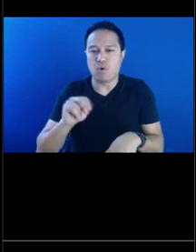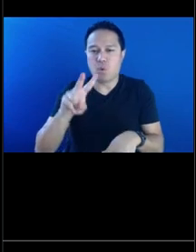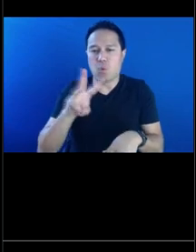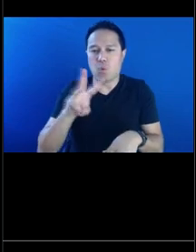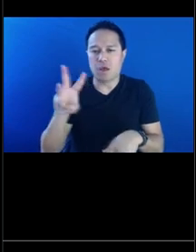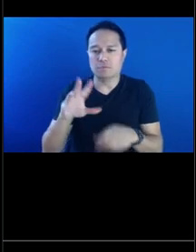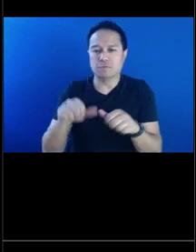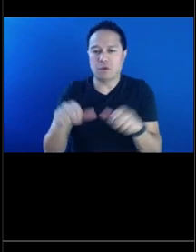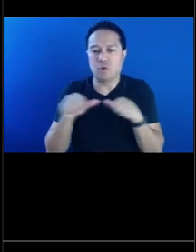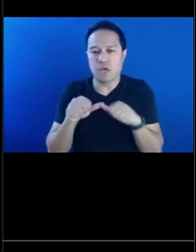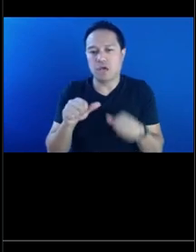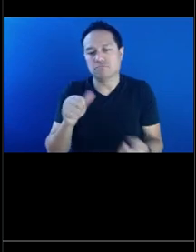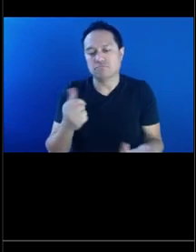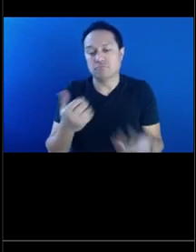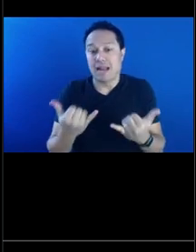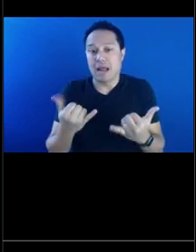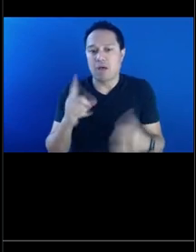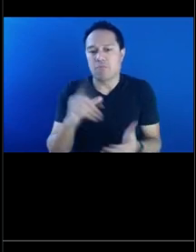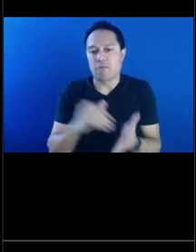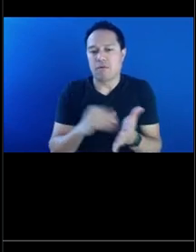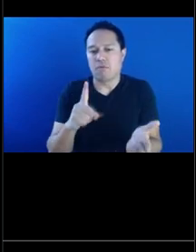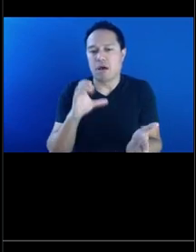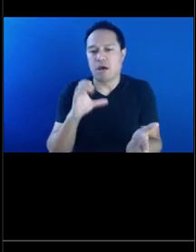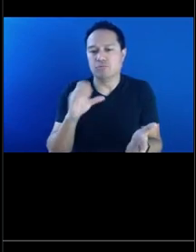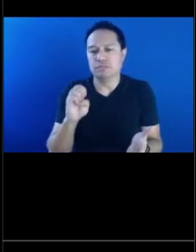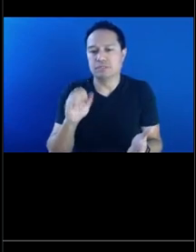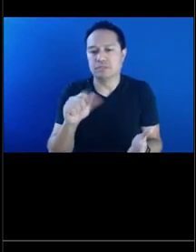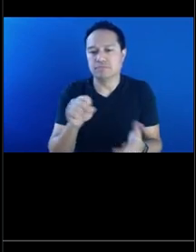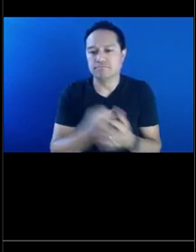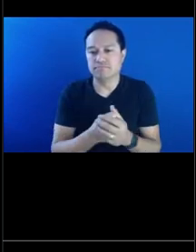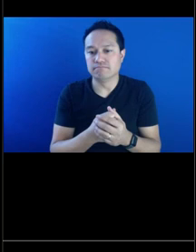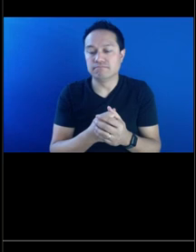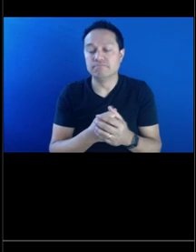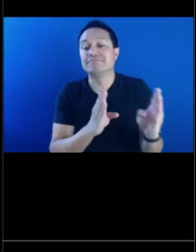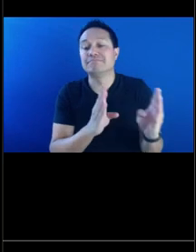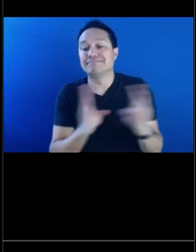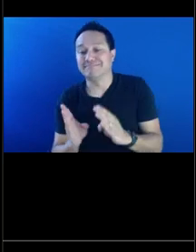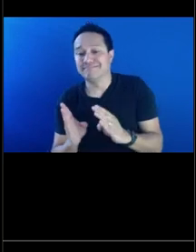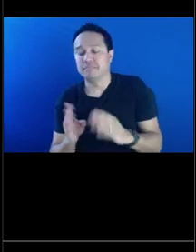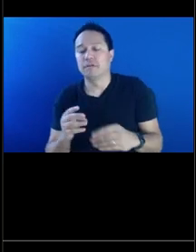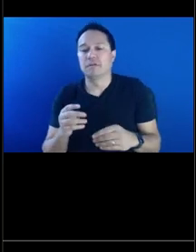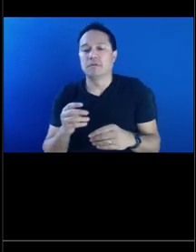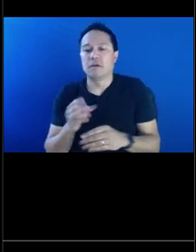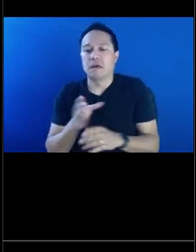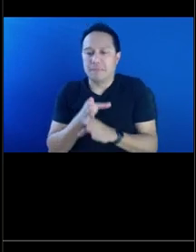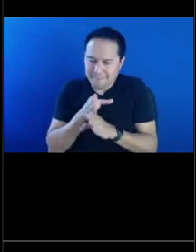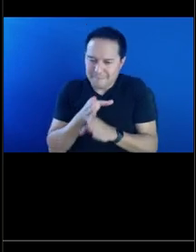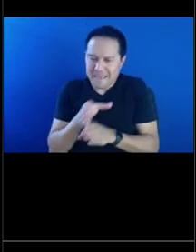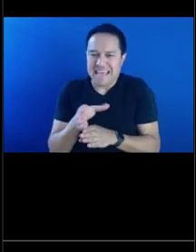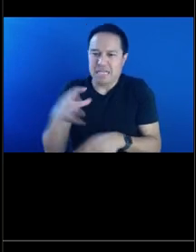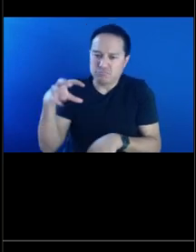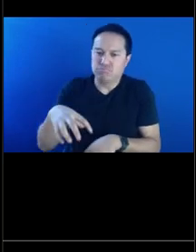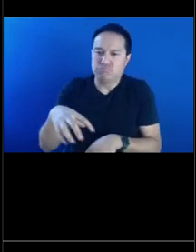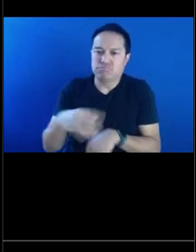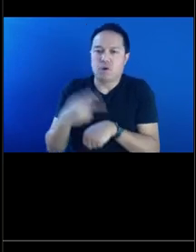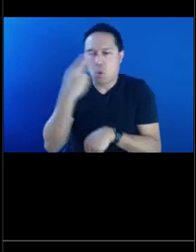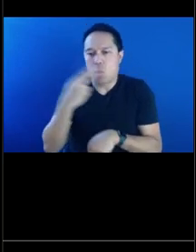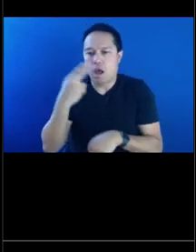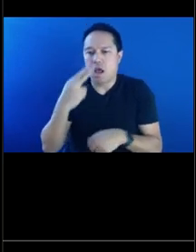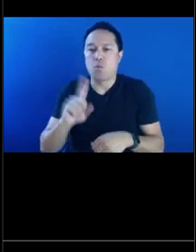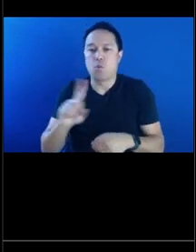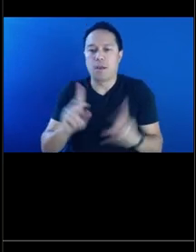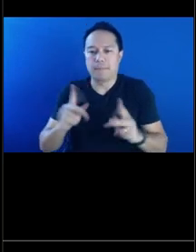seals. And then down here, we have what we call the main Hawaiian islands. These are the islands where people live, where you might have, you know, seen